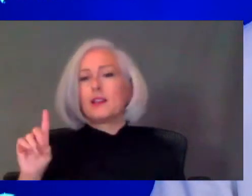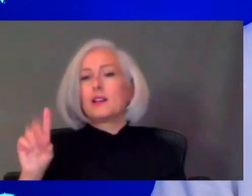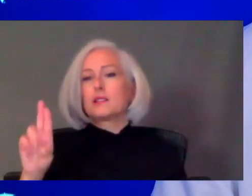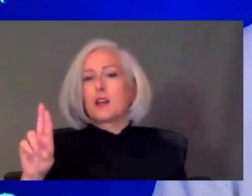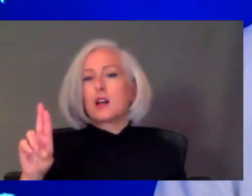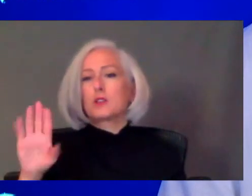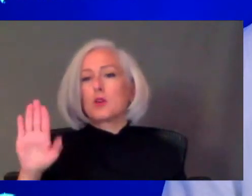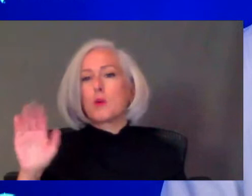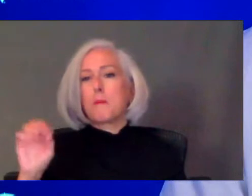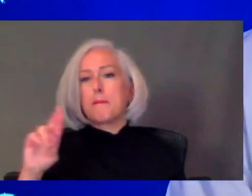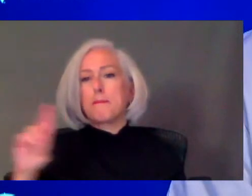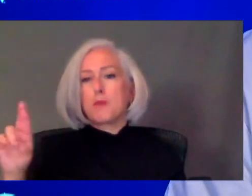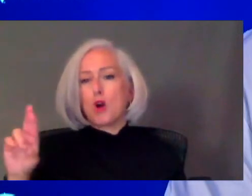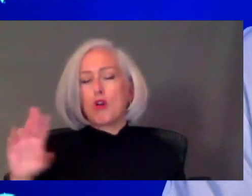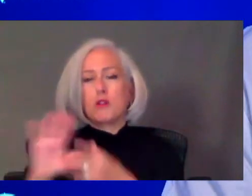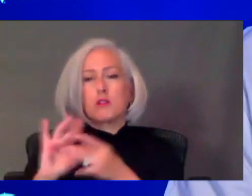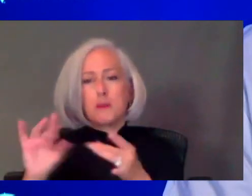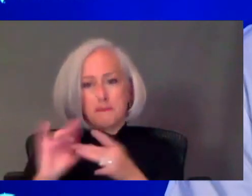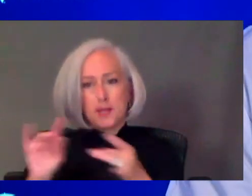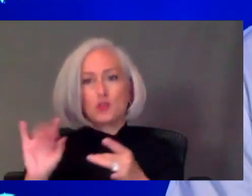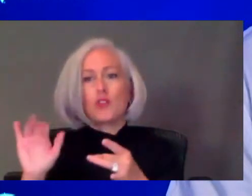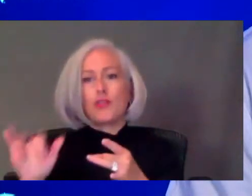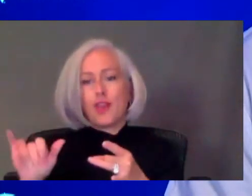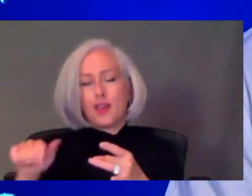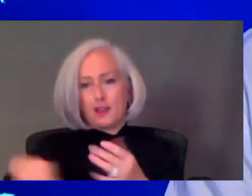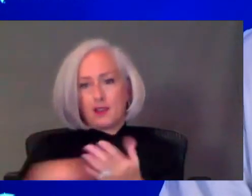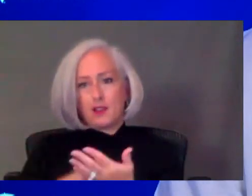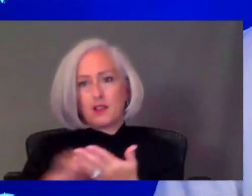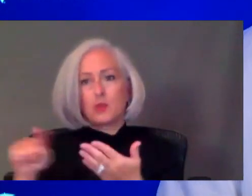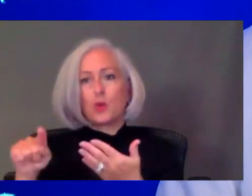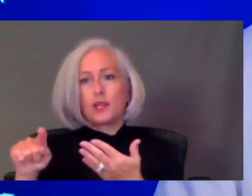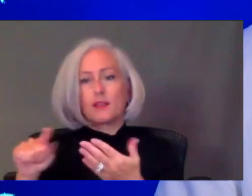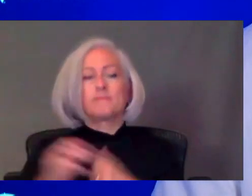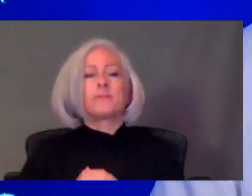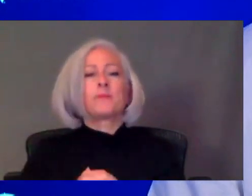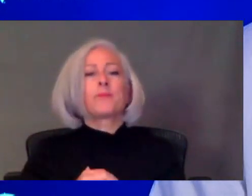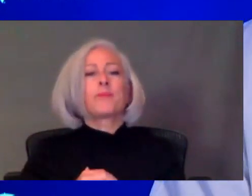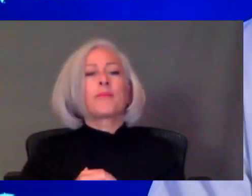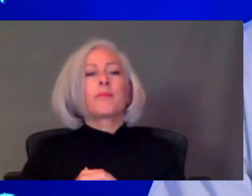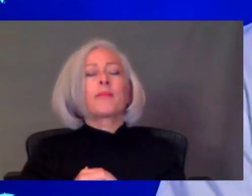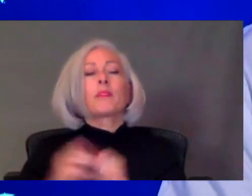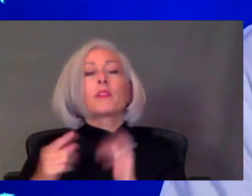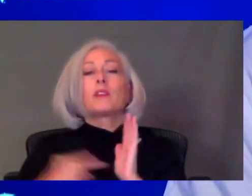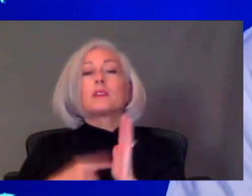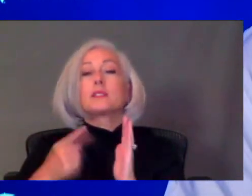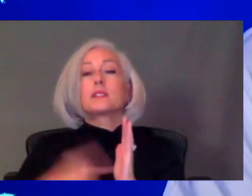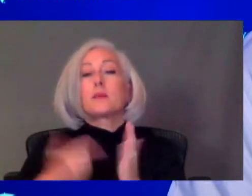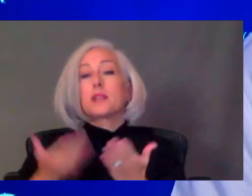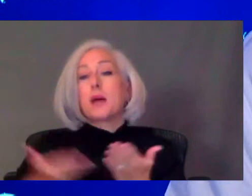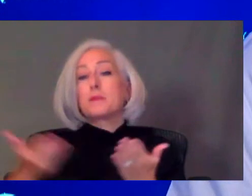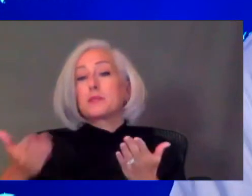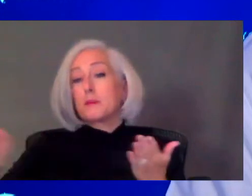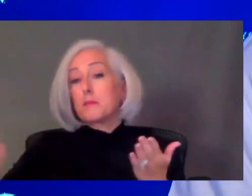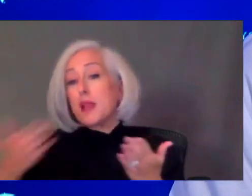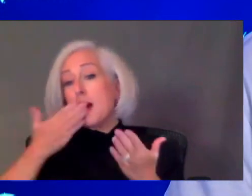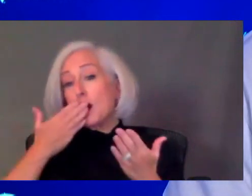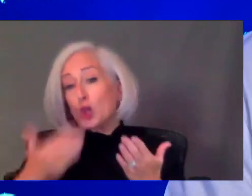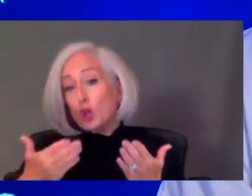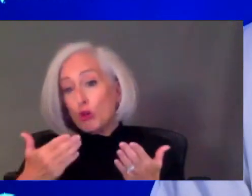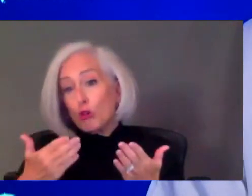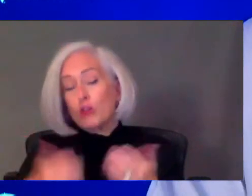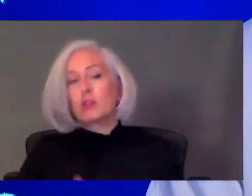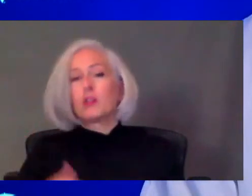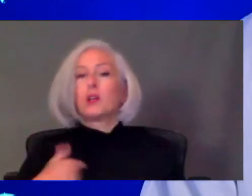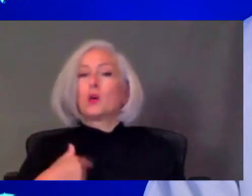age, immunosuppressed, other comorbid conditions like obesity, diabetes, heart disease, lung disease, kidney